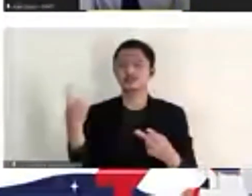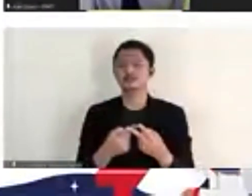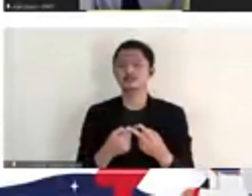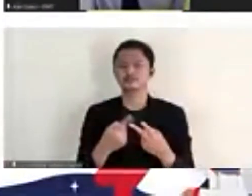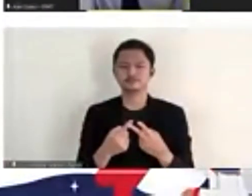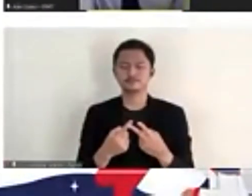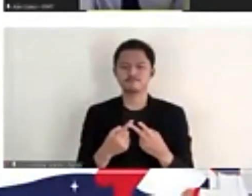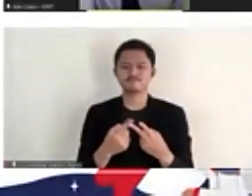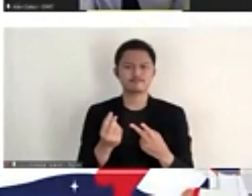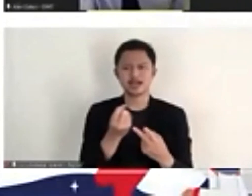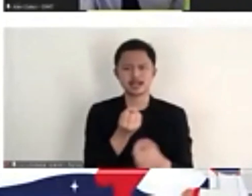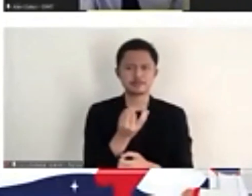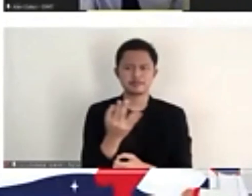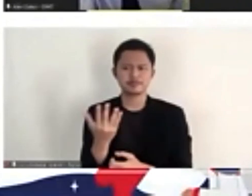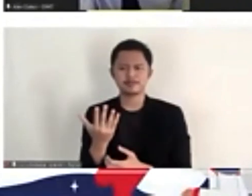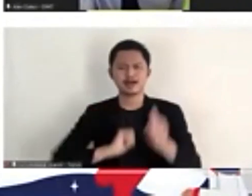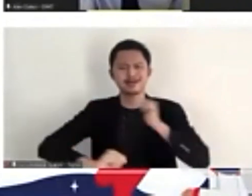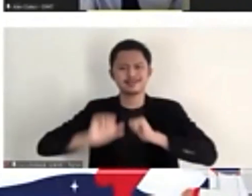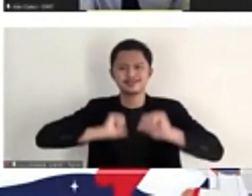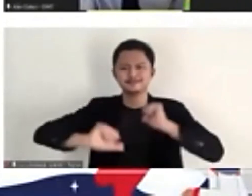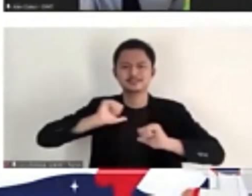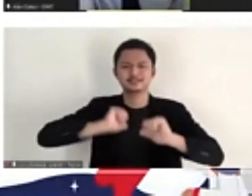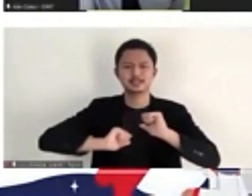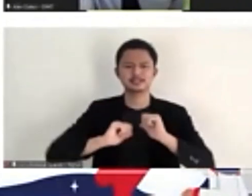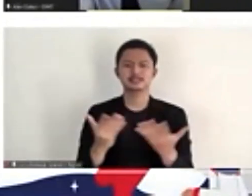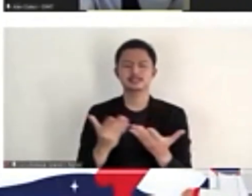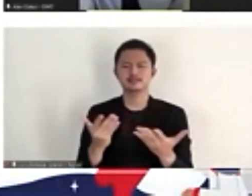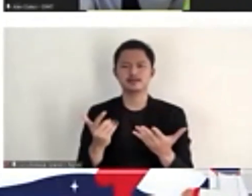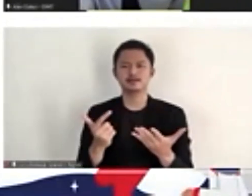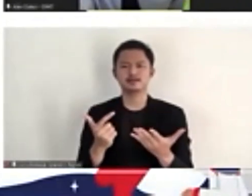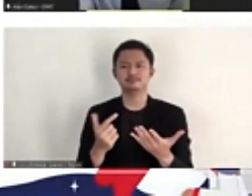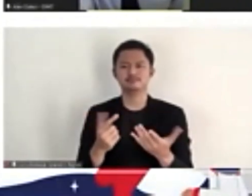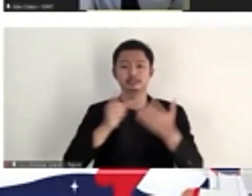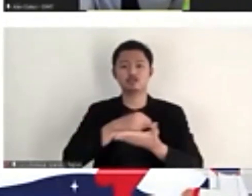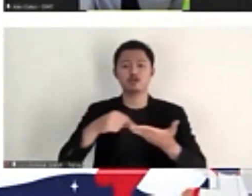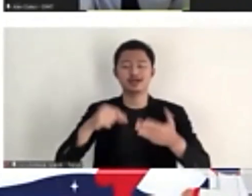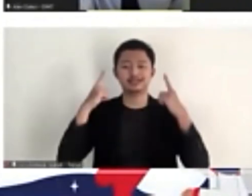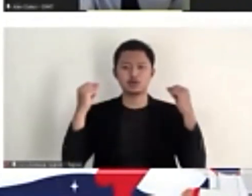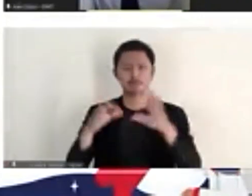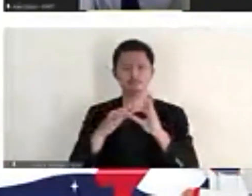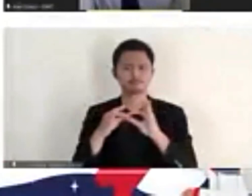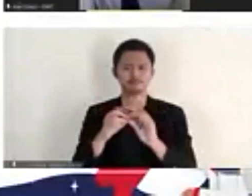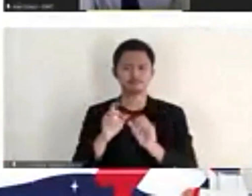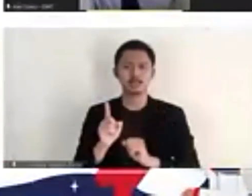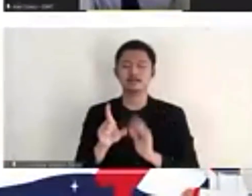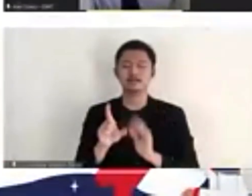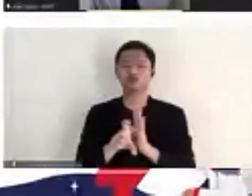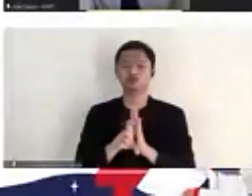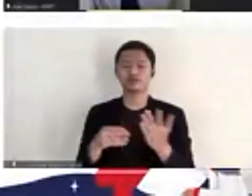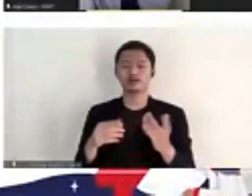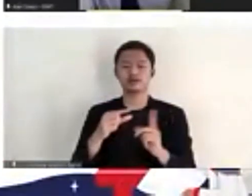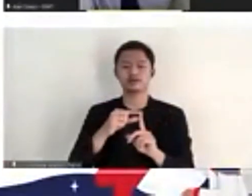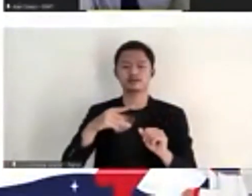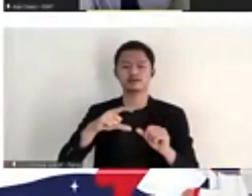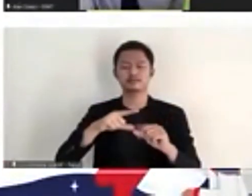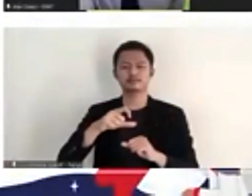6 of Acres in schools in Java One day is coming